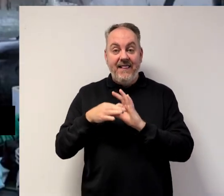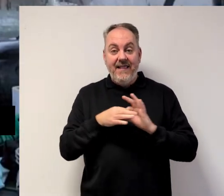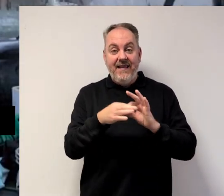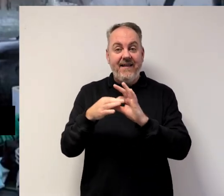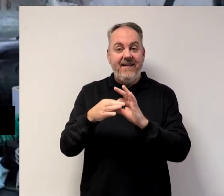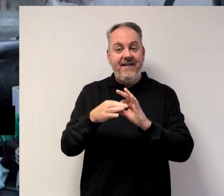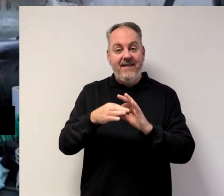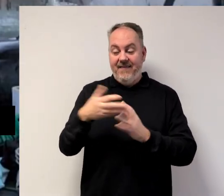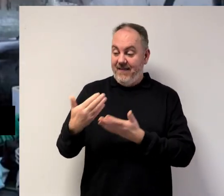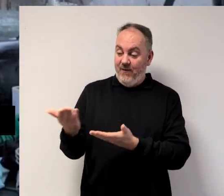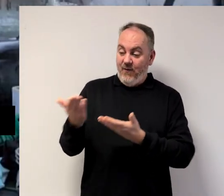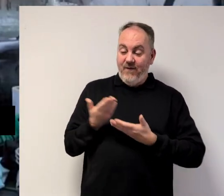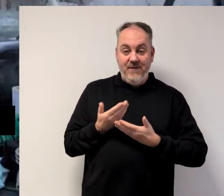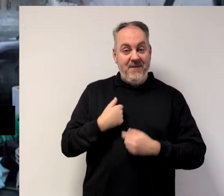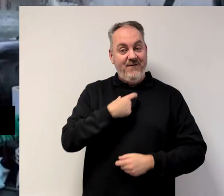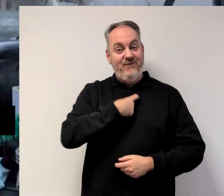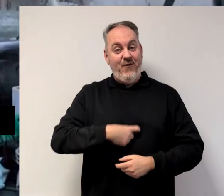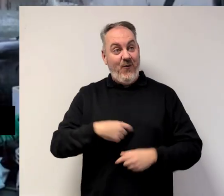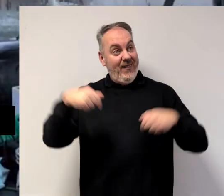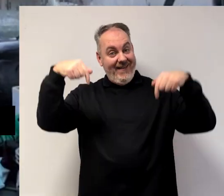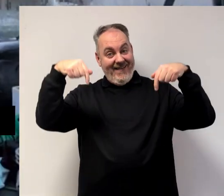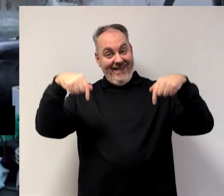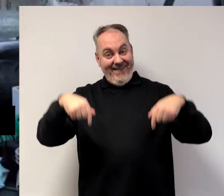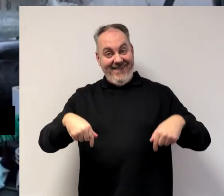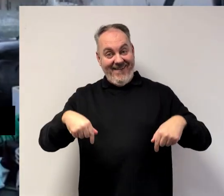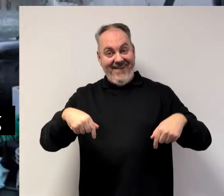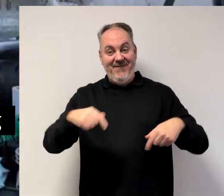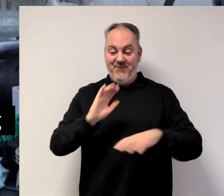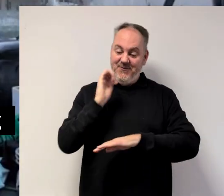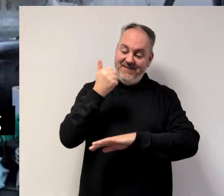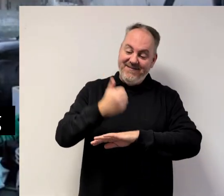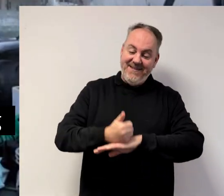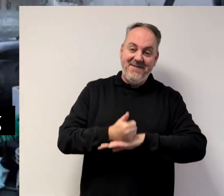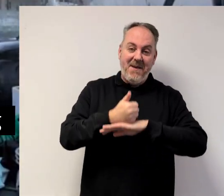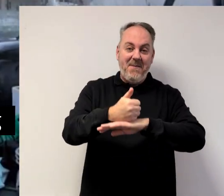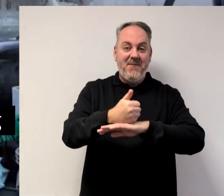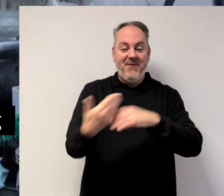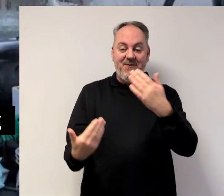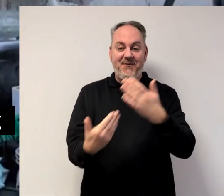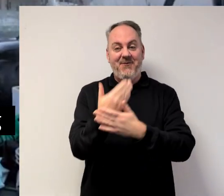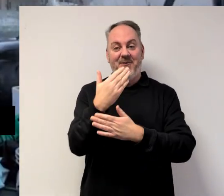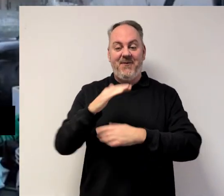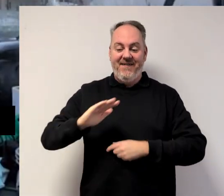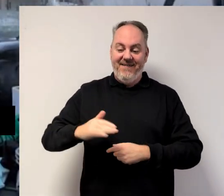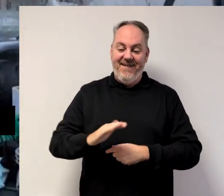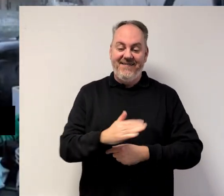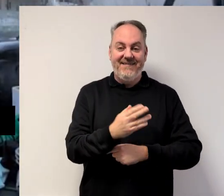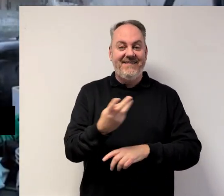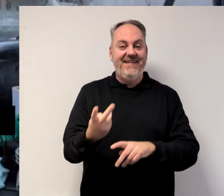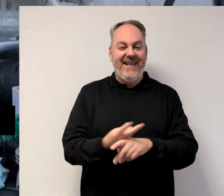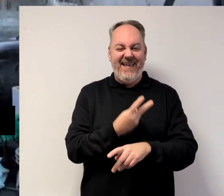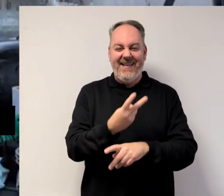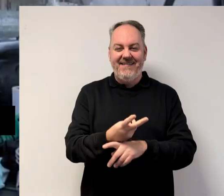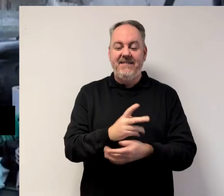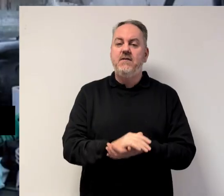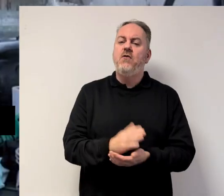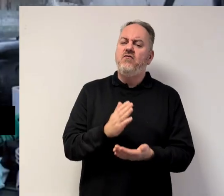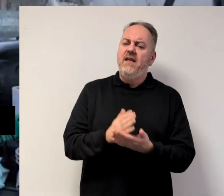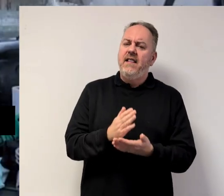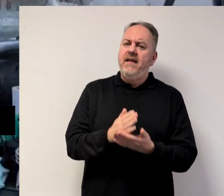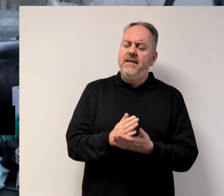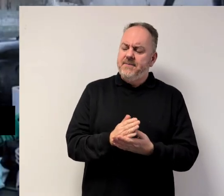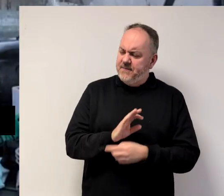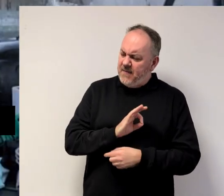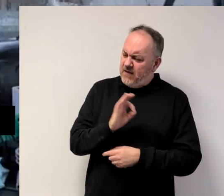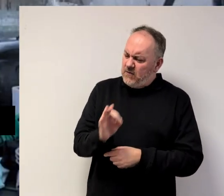trying to get the gardens established again. And how do you think kitchen gardening contributes to